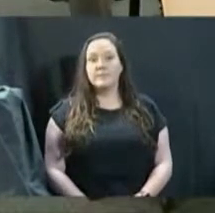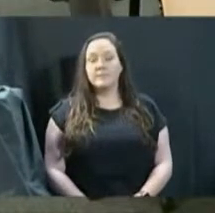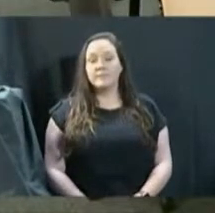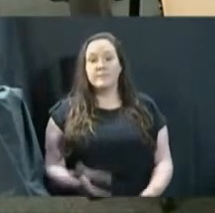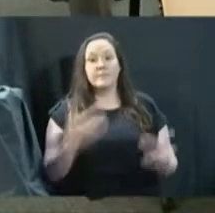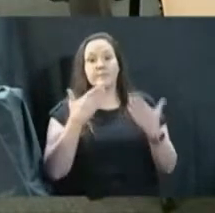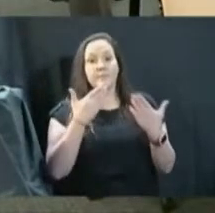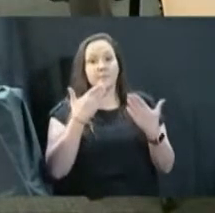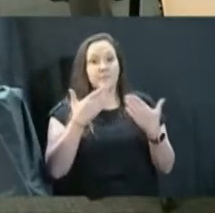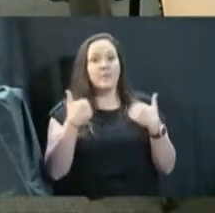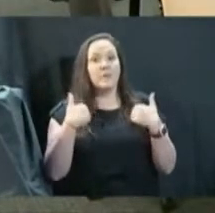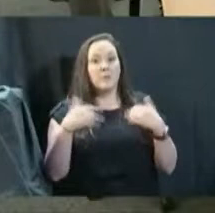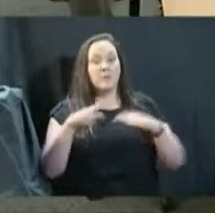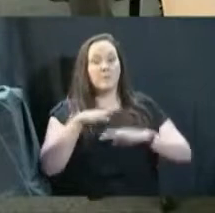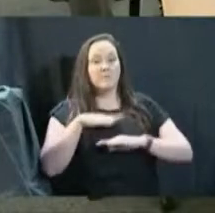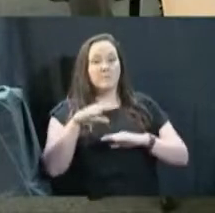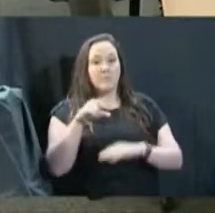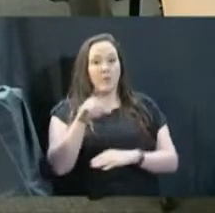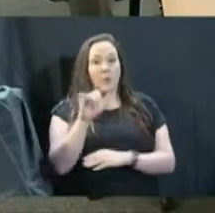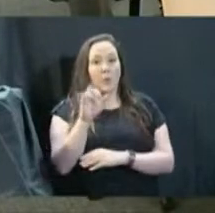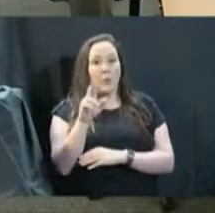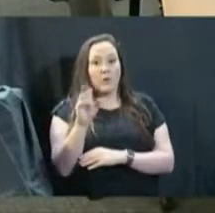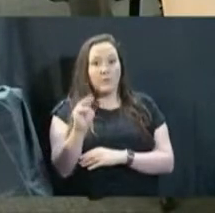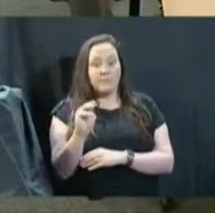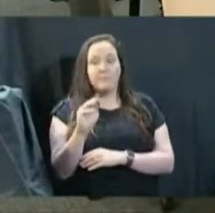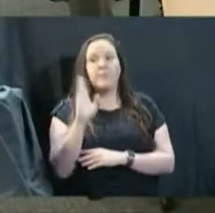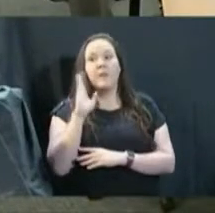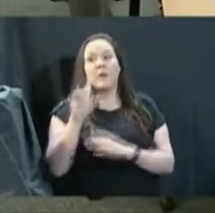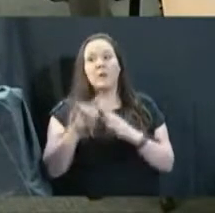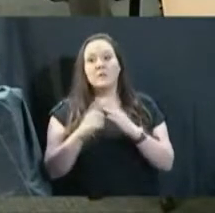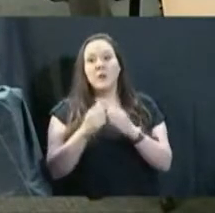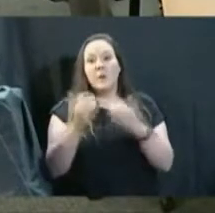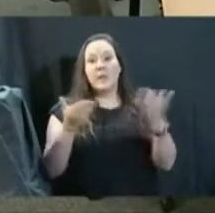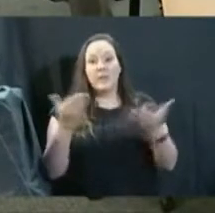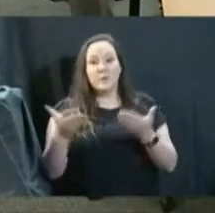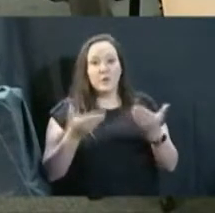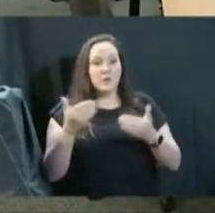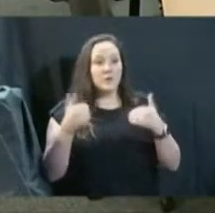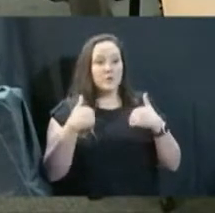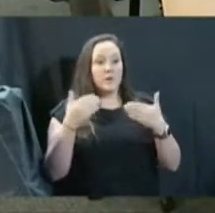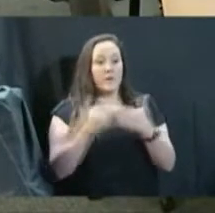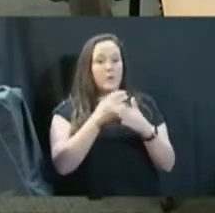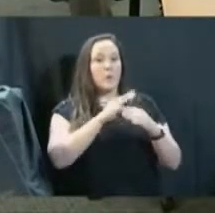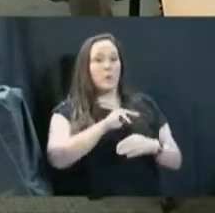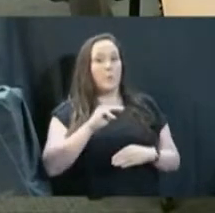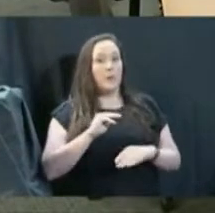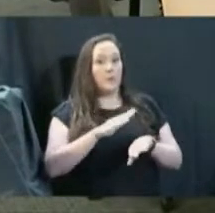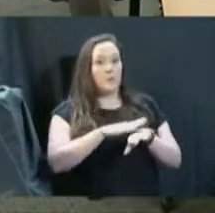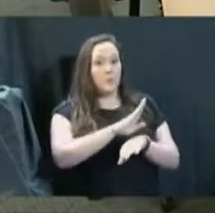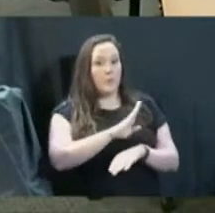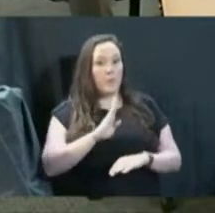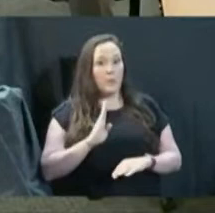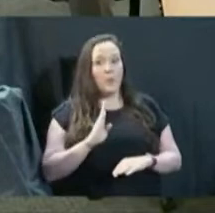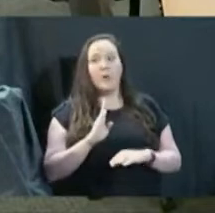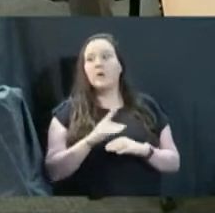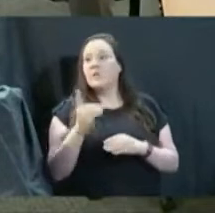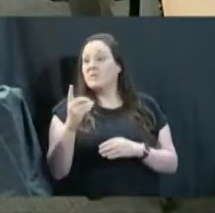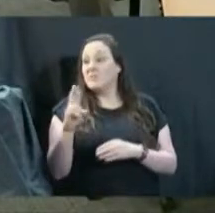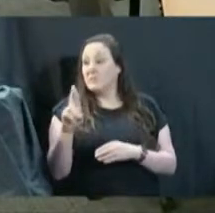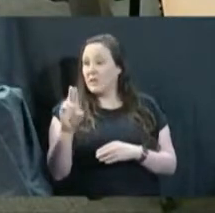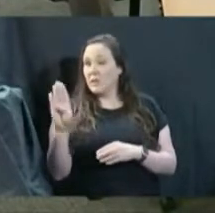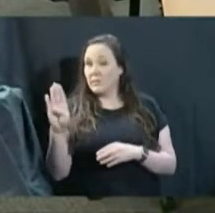Thanks. We do have a quorum, and let's just start with introductions. We have a new member to our board. I don't know if Dr. Buchanan, did you